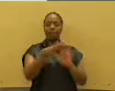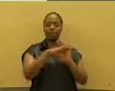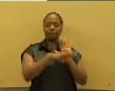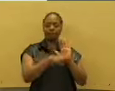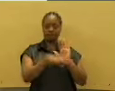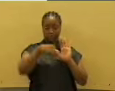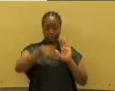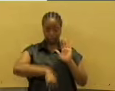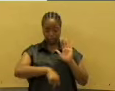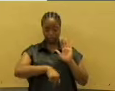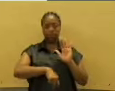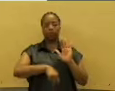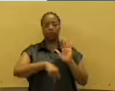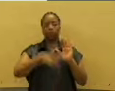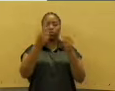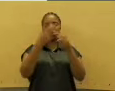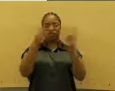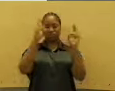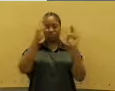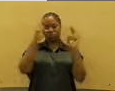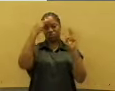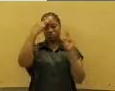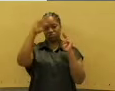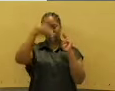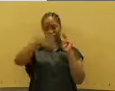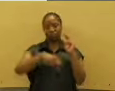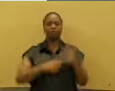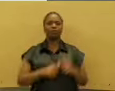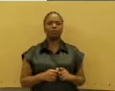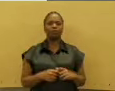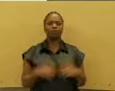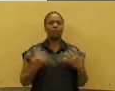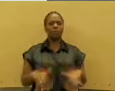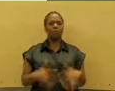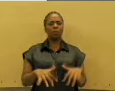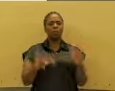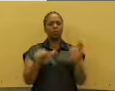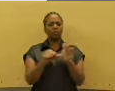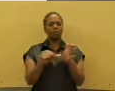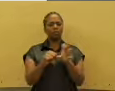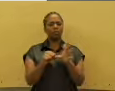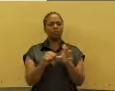the University of Pretoria that has been very important,